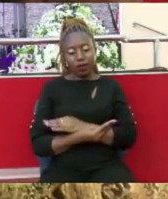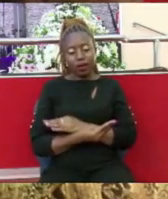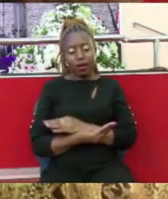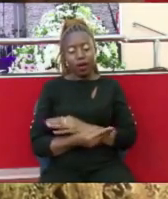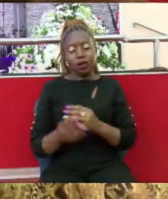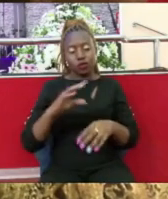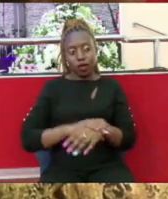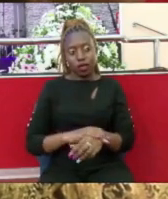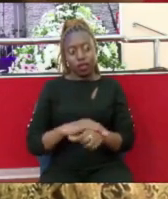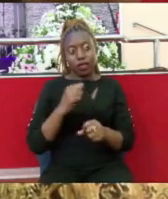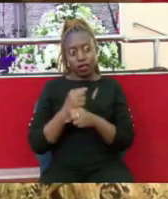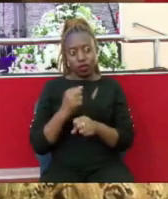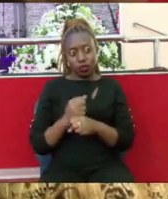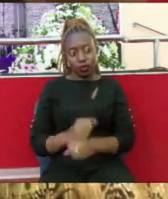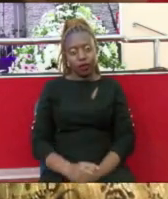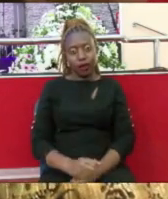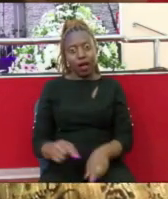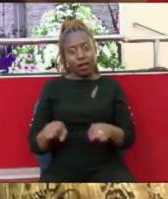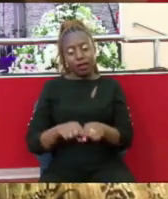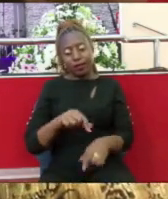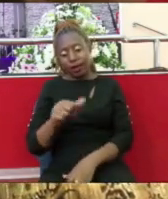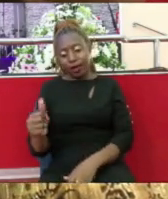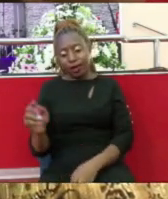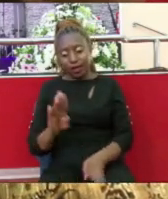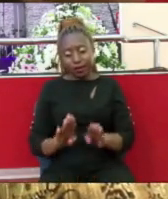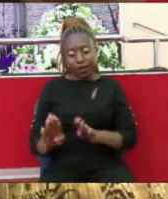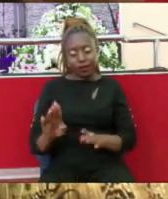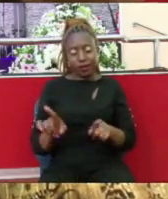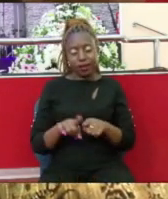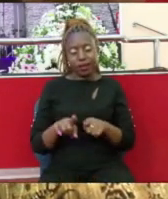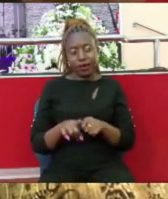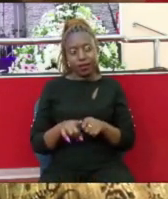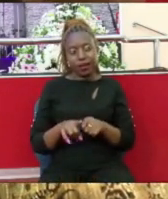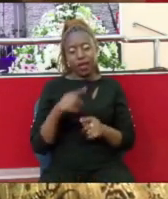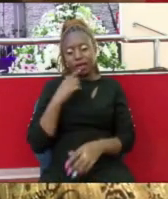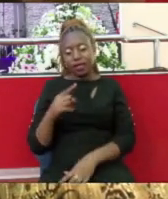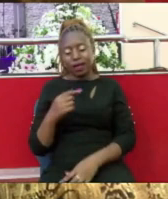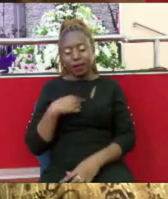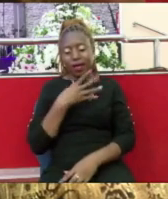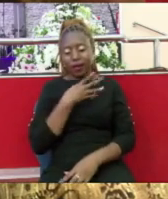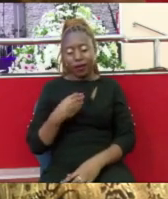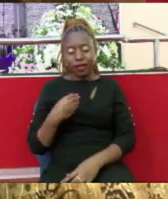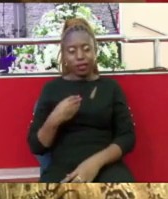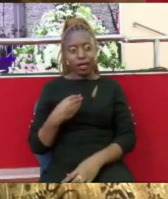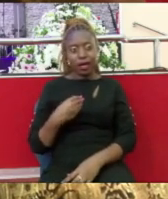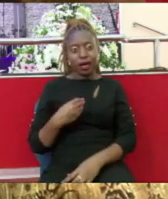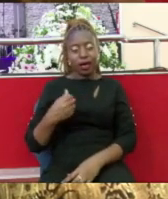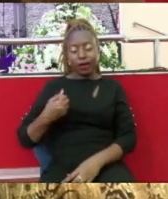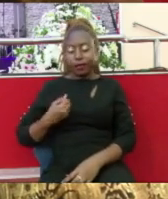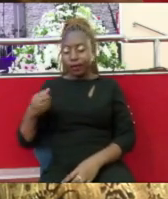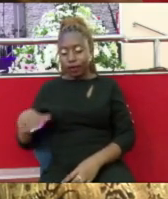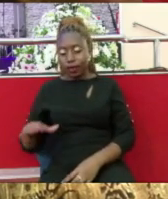care, I don't want my child not to go to a good school, you give the principal an